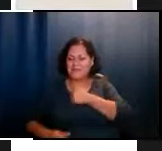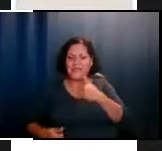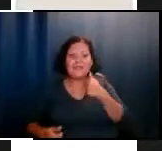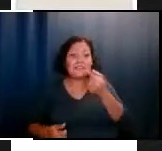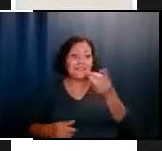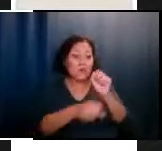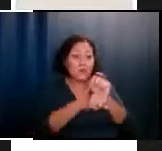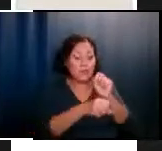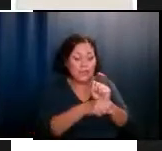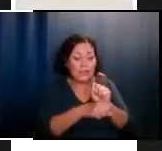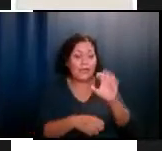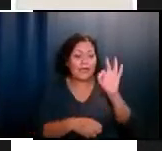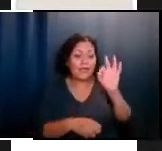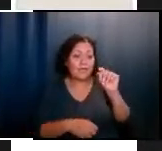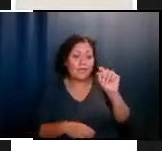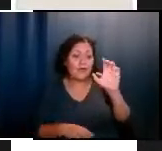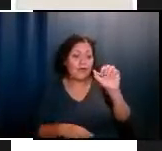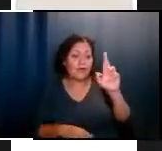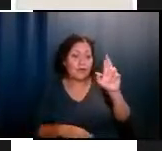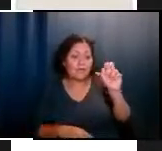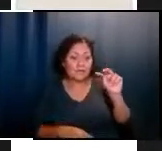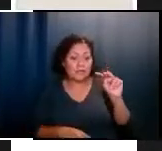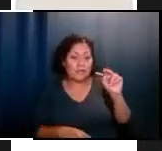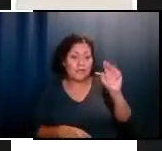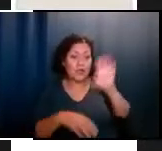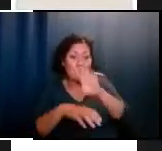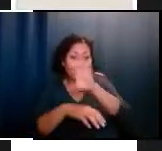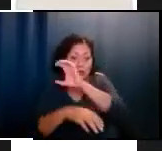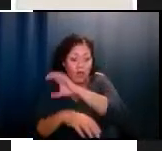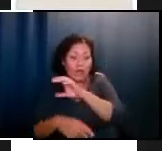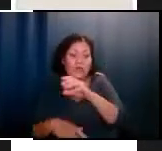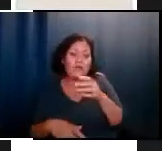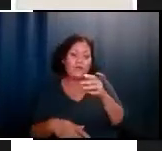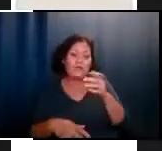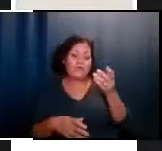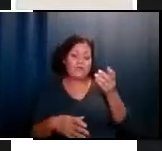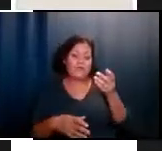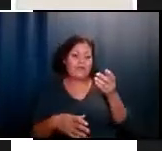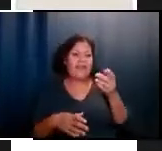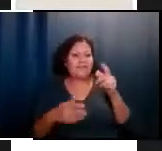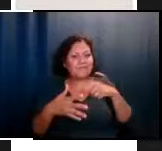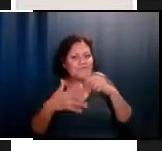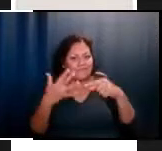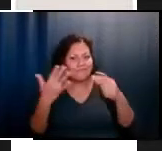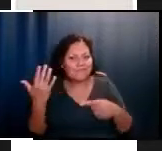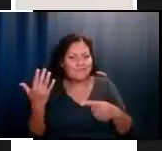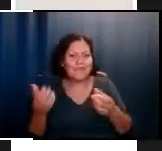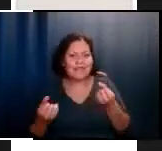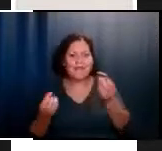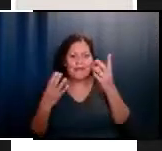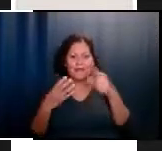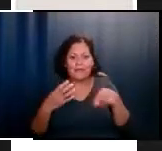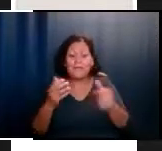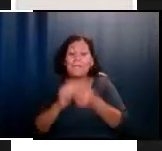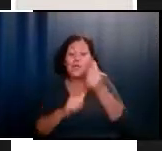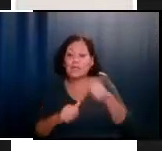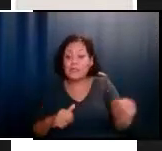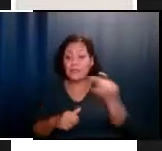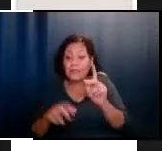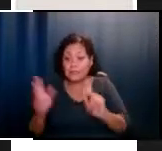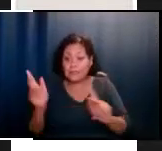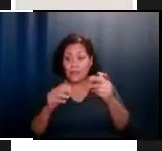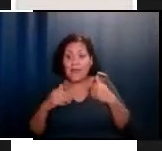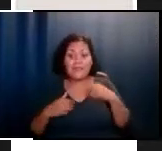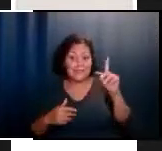hospital at Fort Carson, Colorado, and on and on. All of these, most of these peoples do